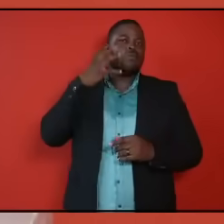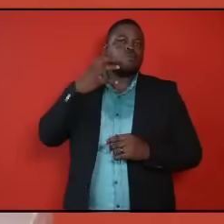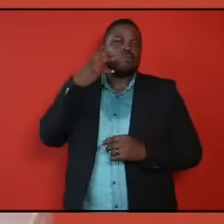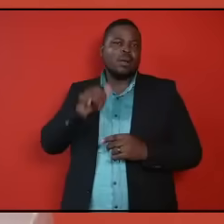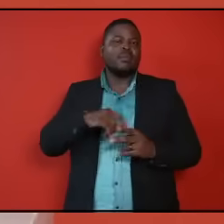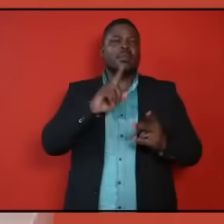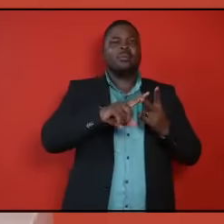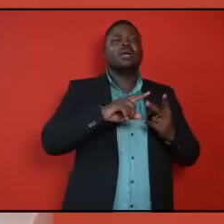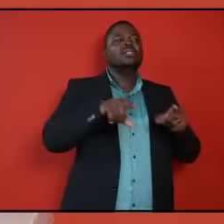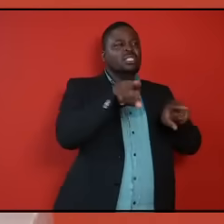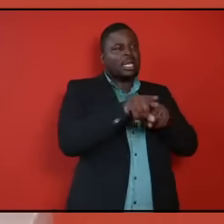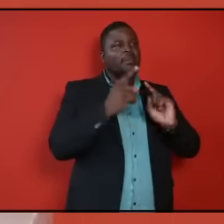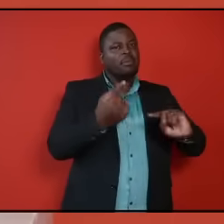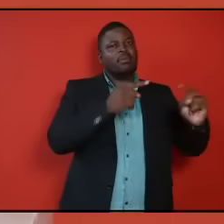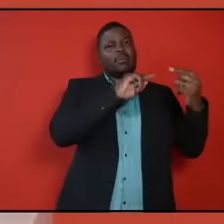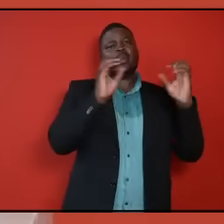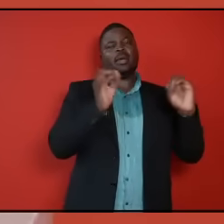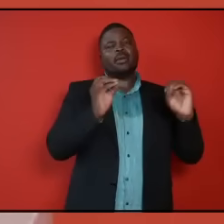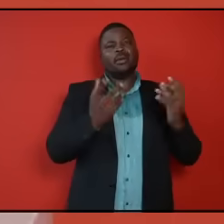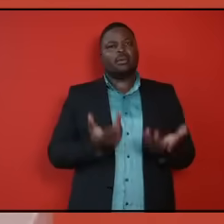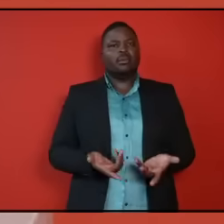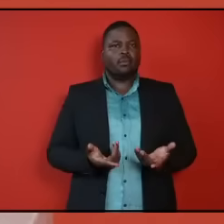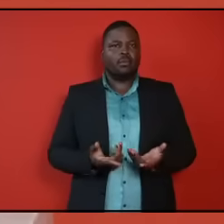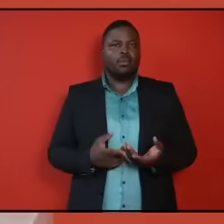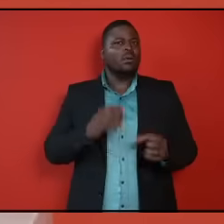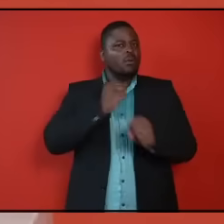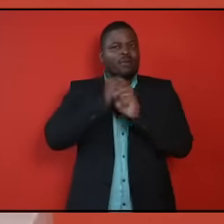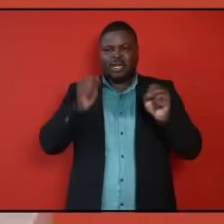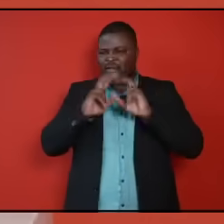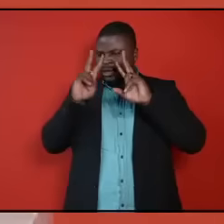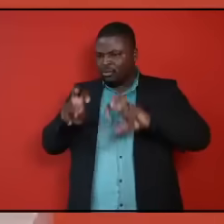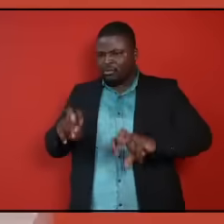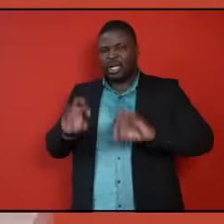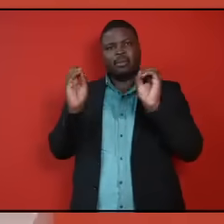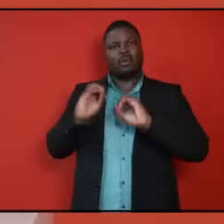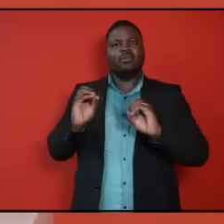No one has ever led that evidence that there are 20 soup kitchens.